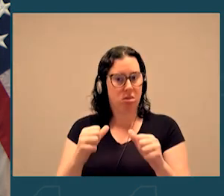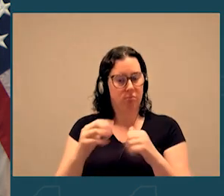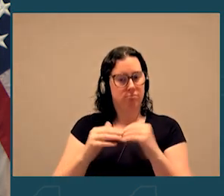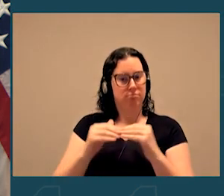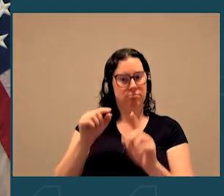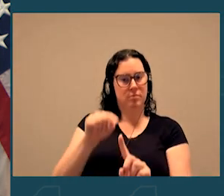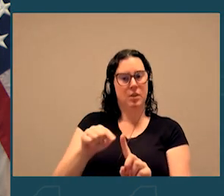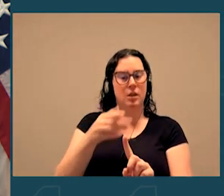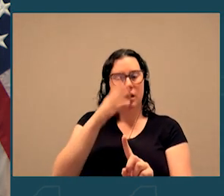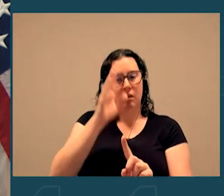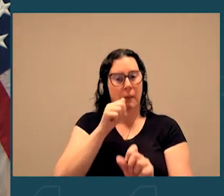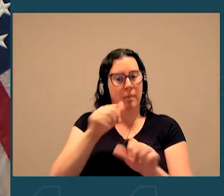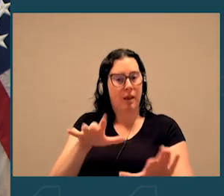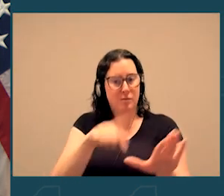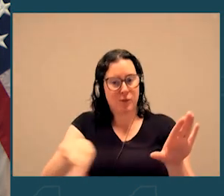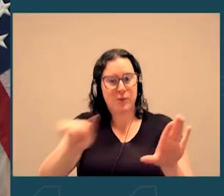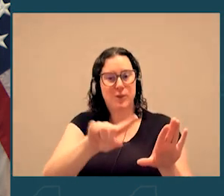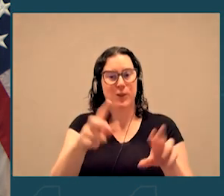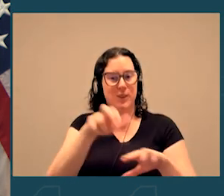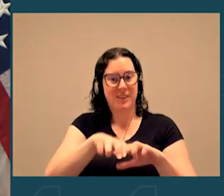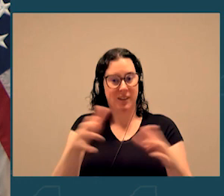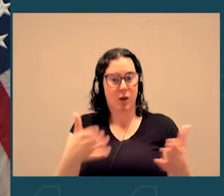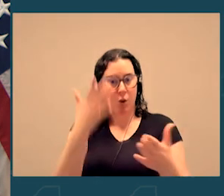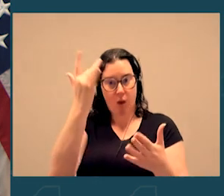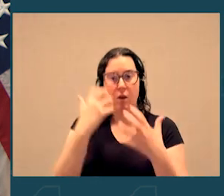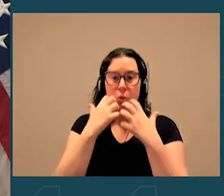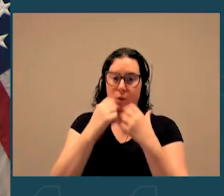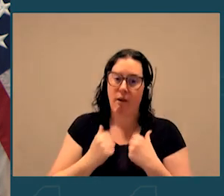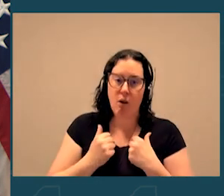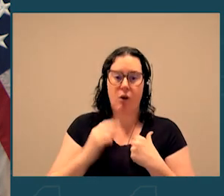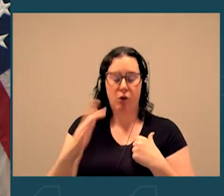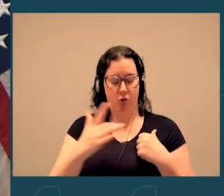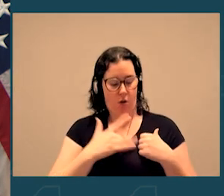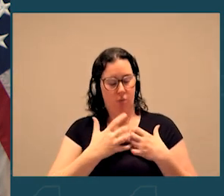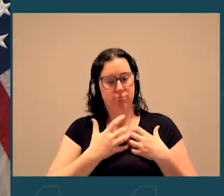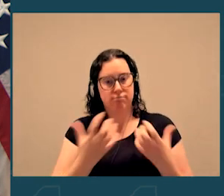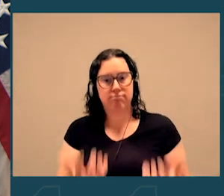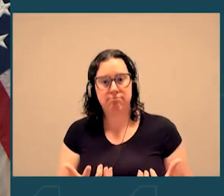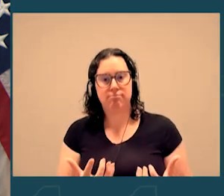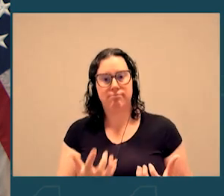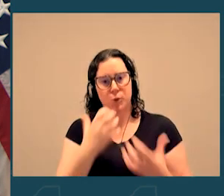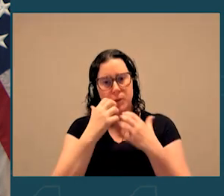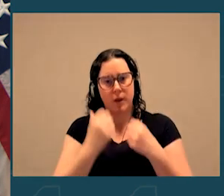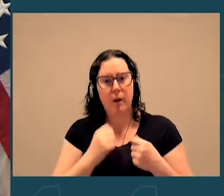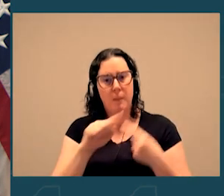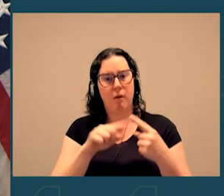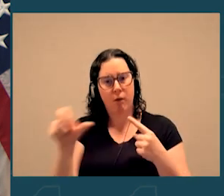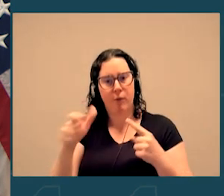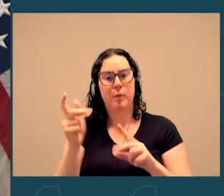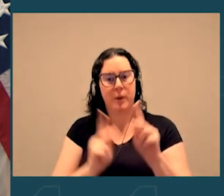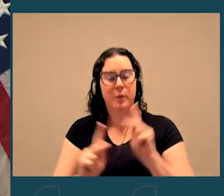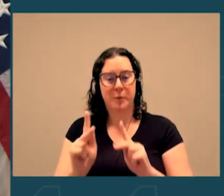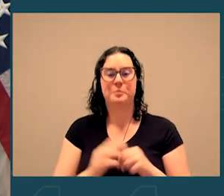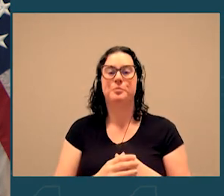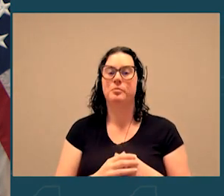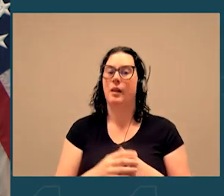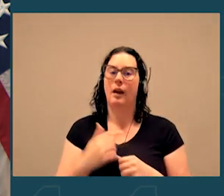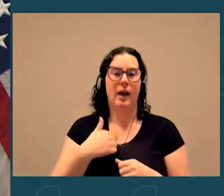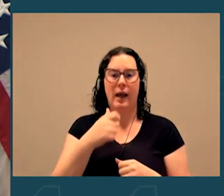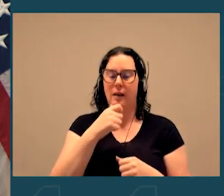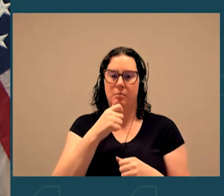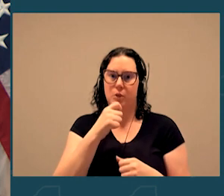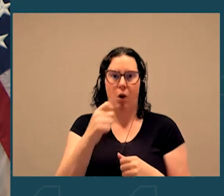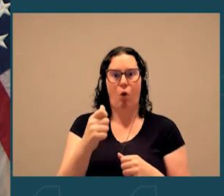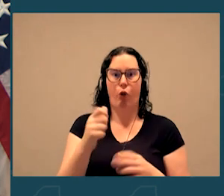bless every one of you. You're sitting in this room because you care. You have a heart. You're sitting here because you care about other people. And I don't take that for